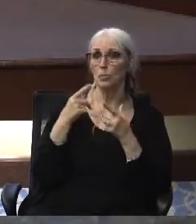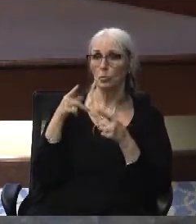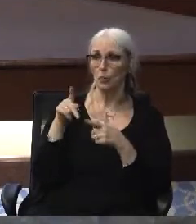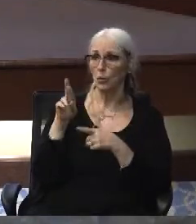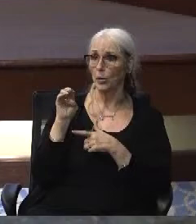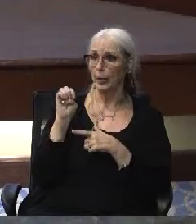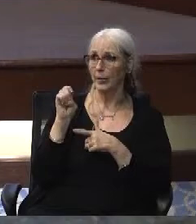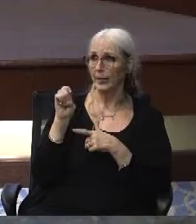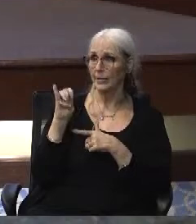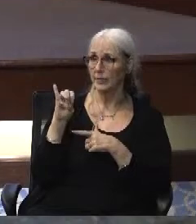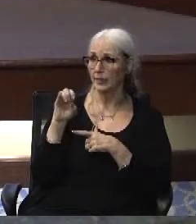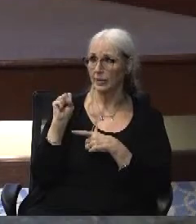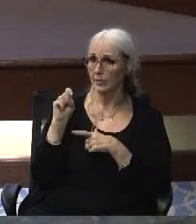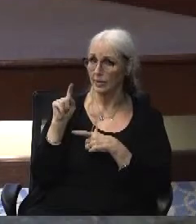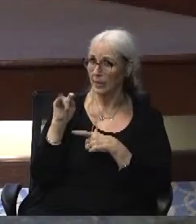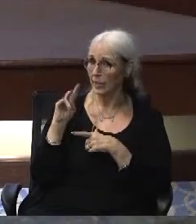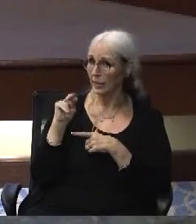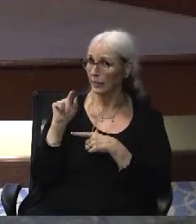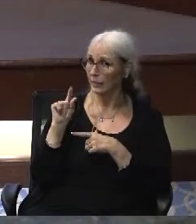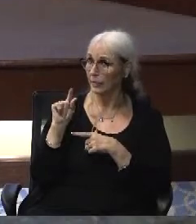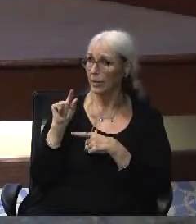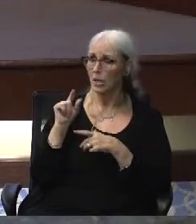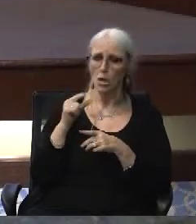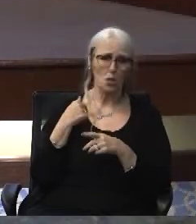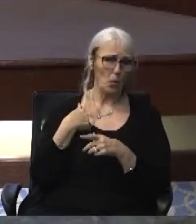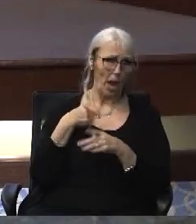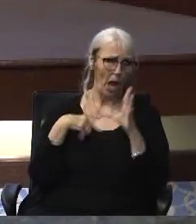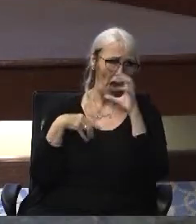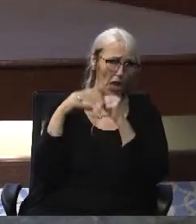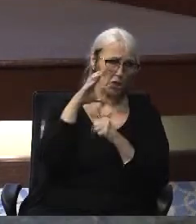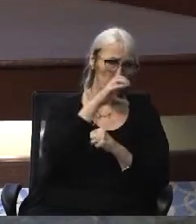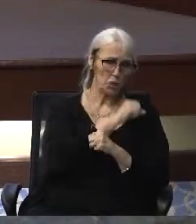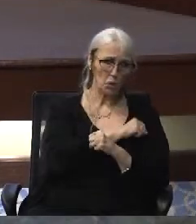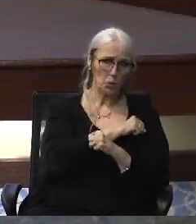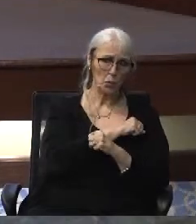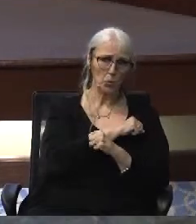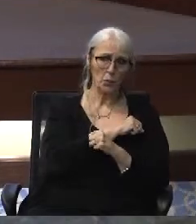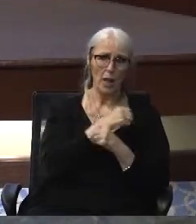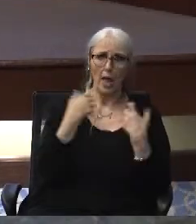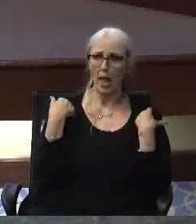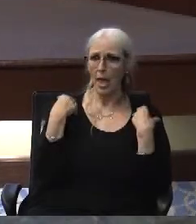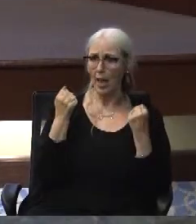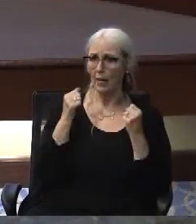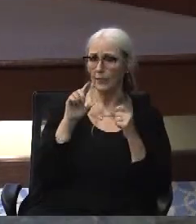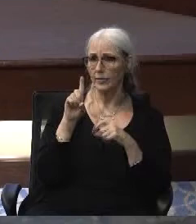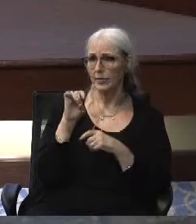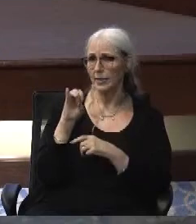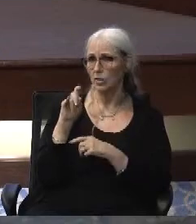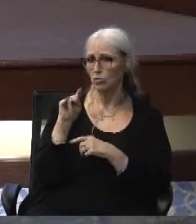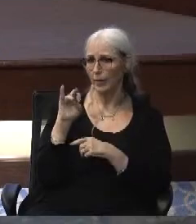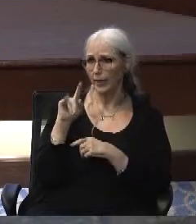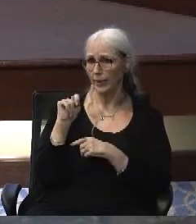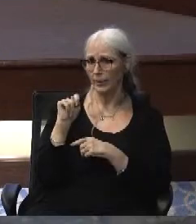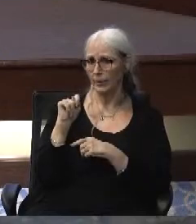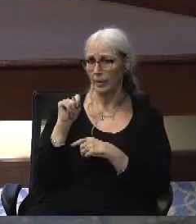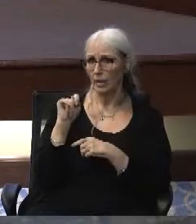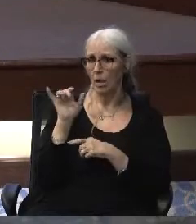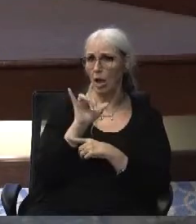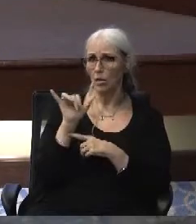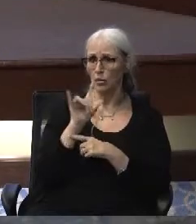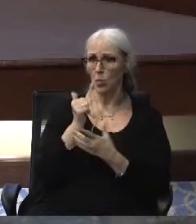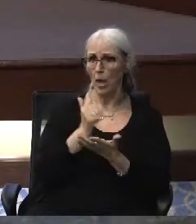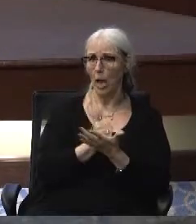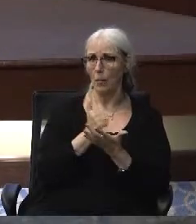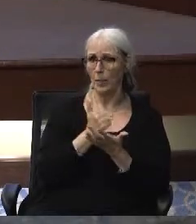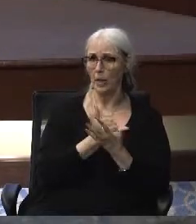pre-existings. And so am I to assume that the health district is also providing the booster